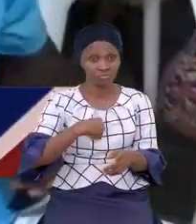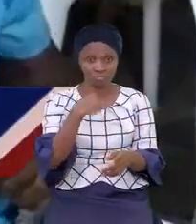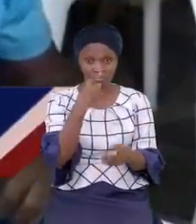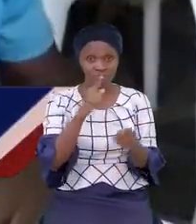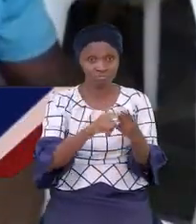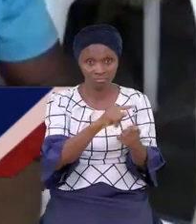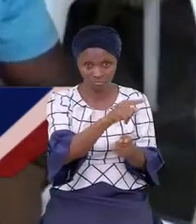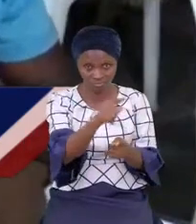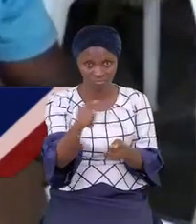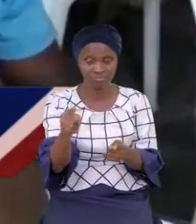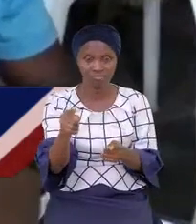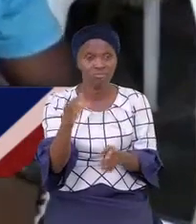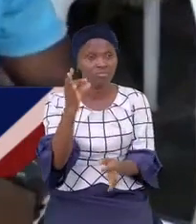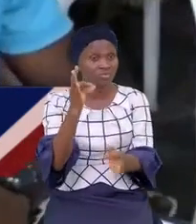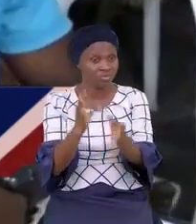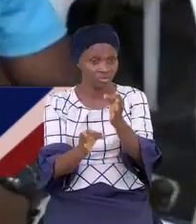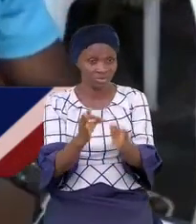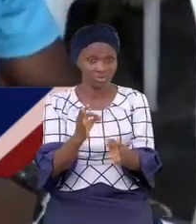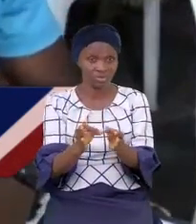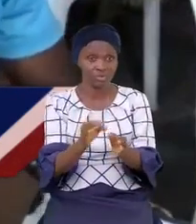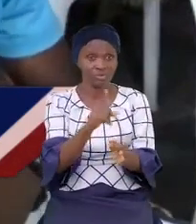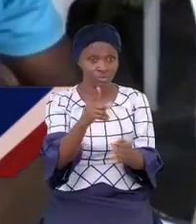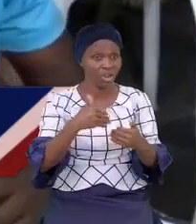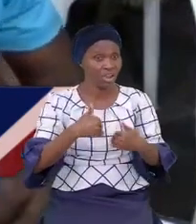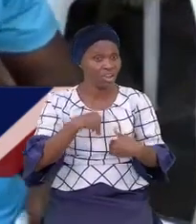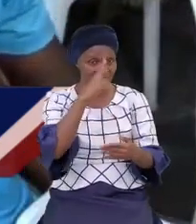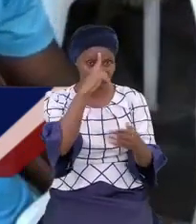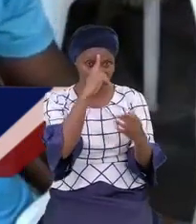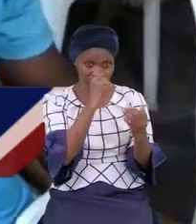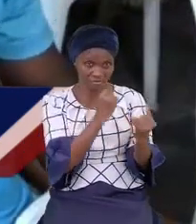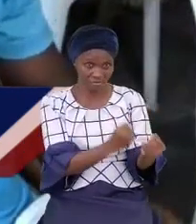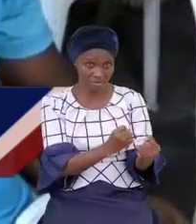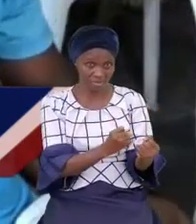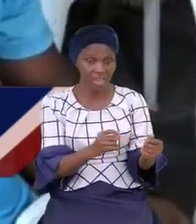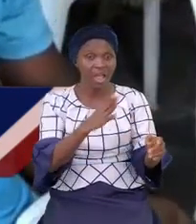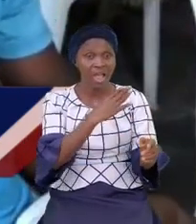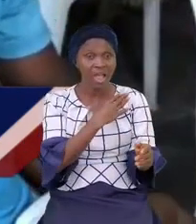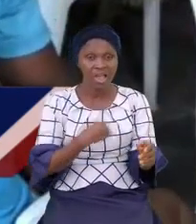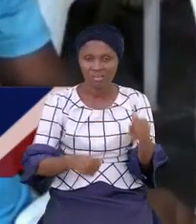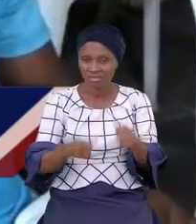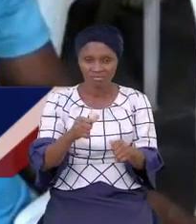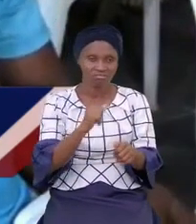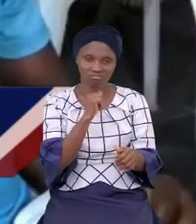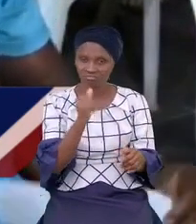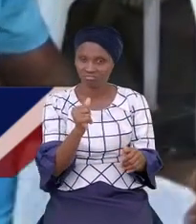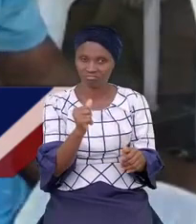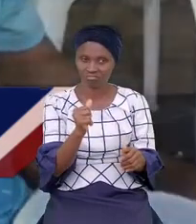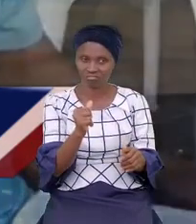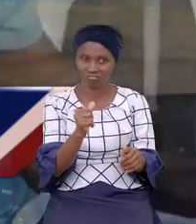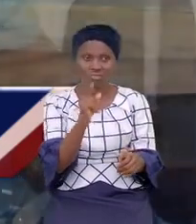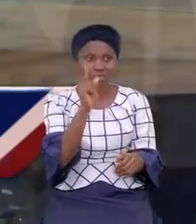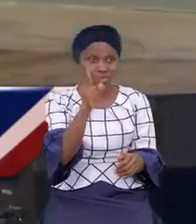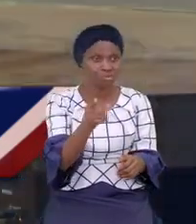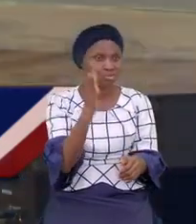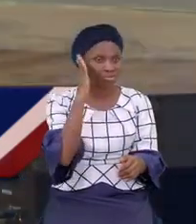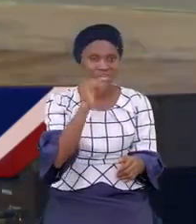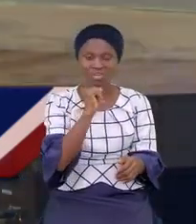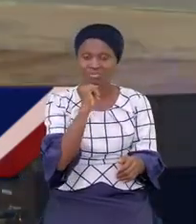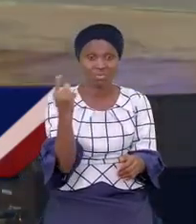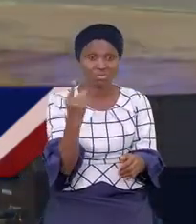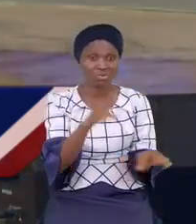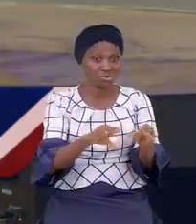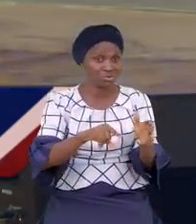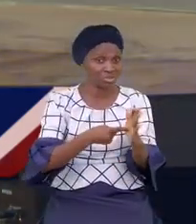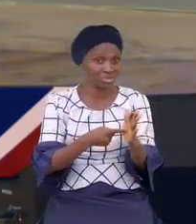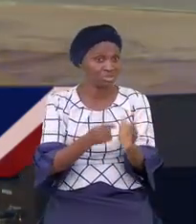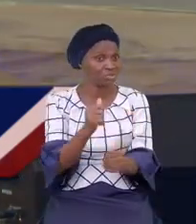I say unto you, if ye have faith and doubt not, ye shall not only